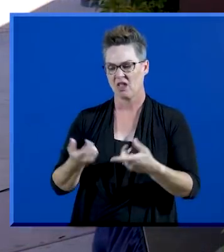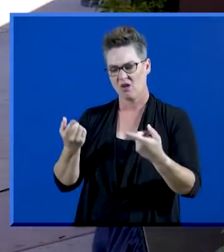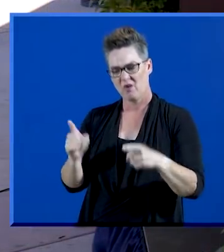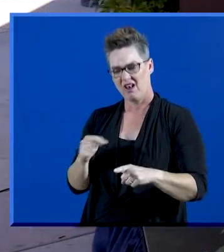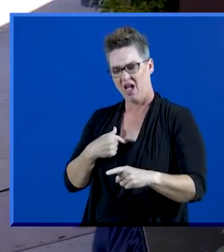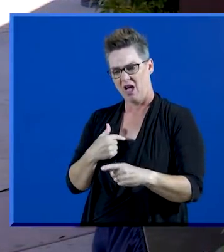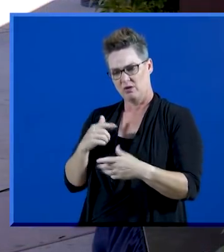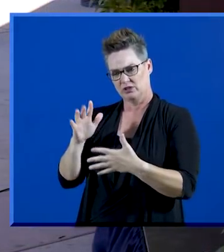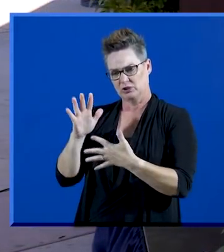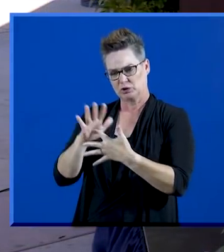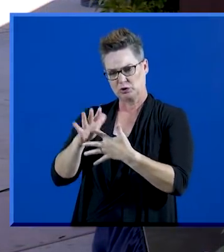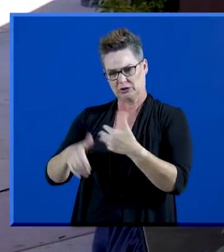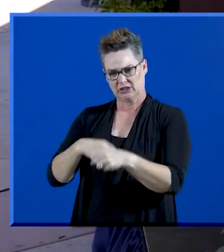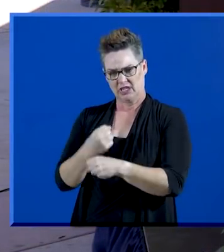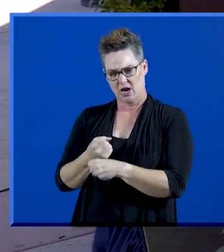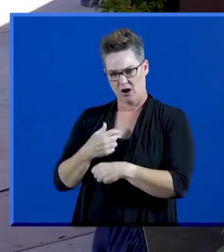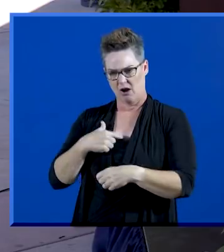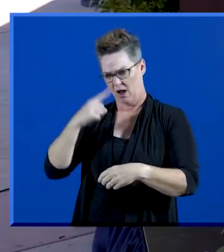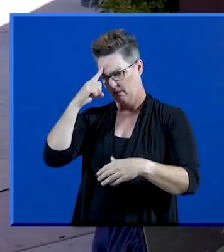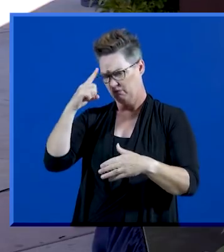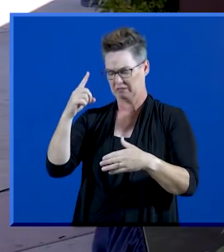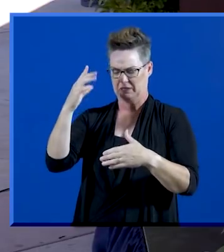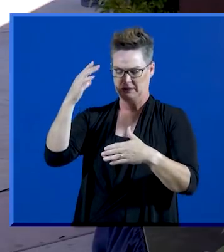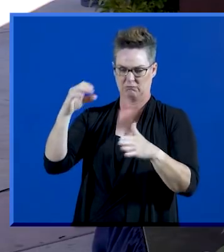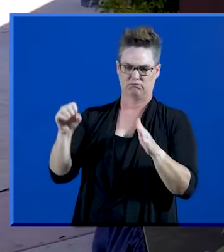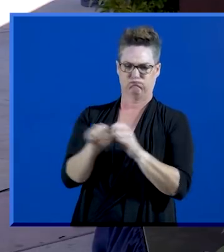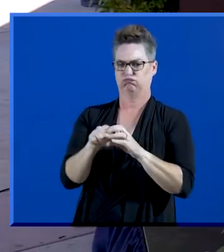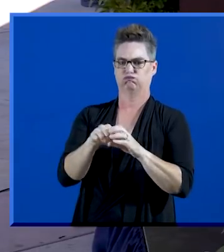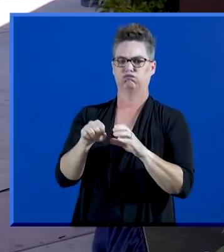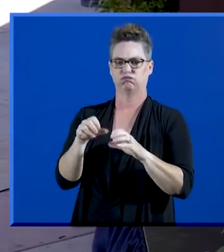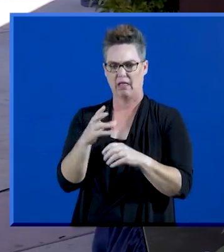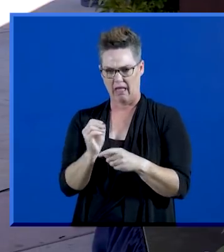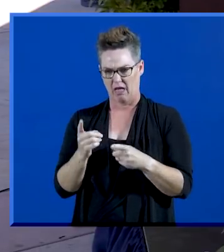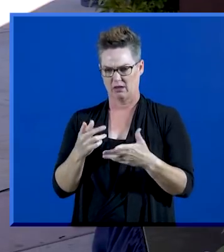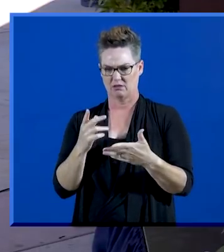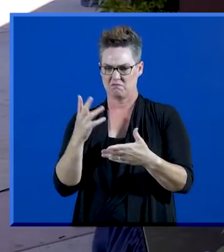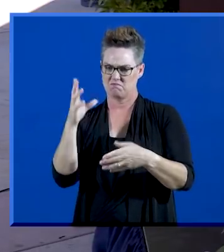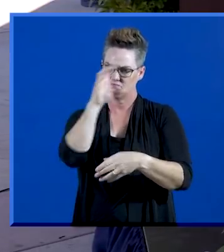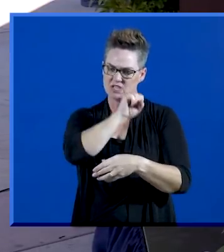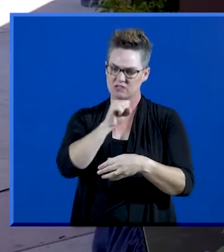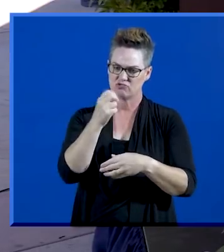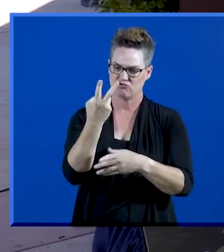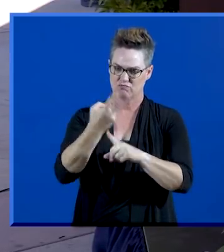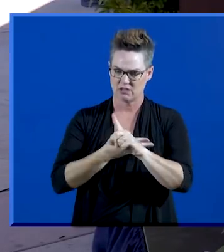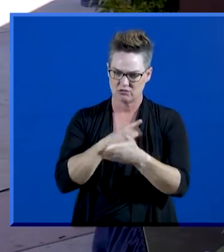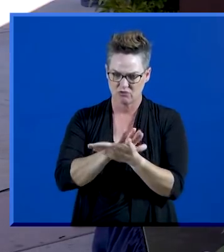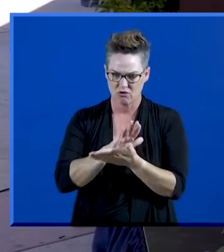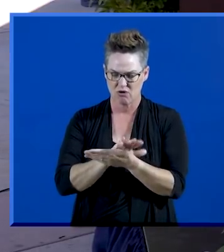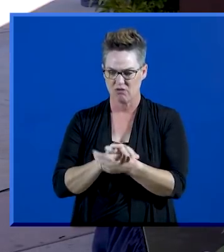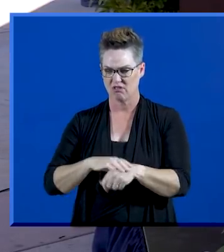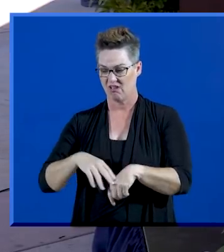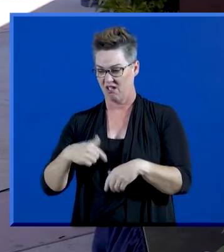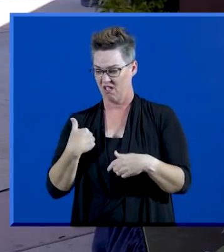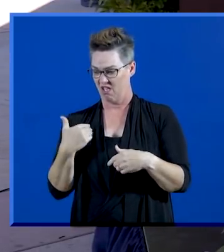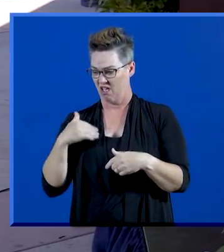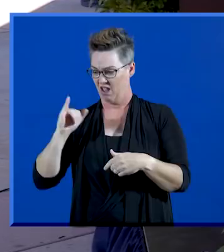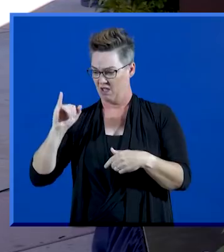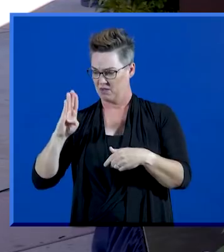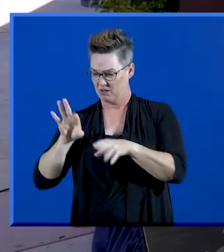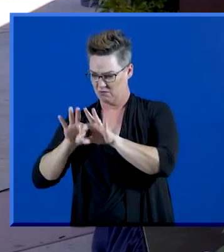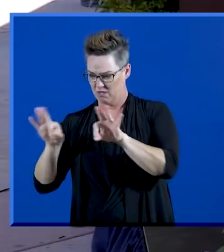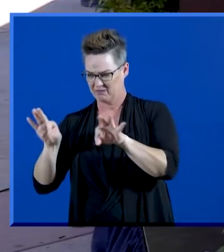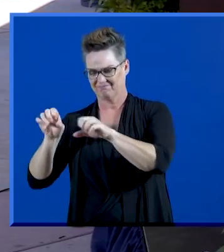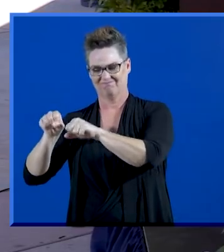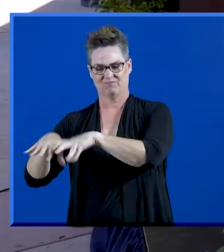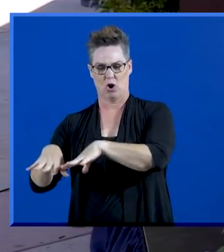In junior year, I missed almost 2 months of school due to a concussion. Because of the loss of time, I was forced to drop